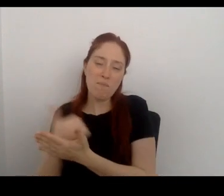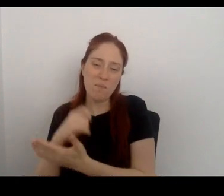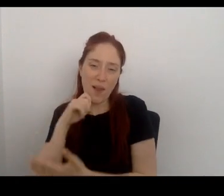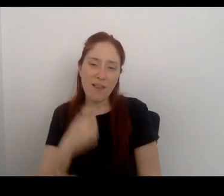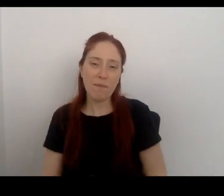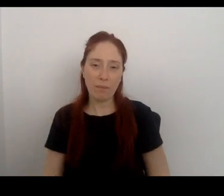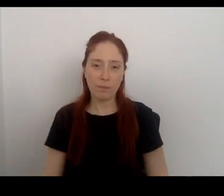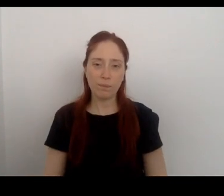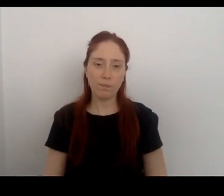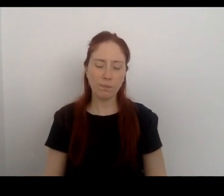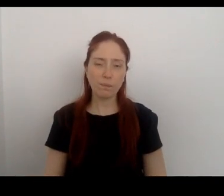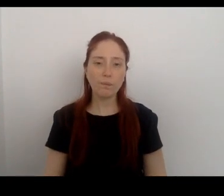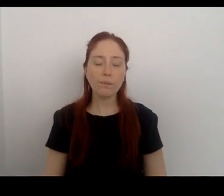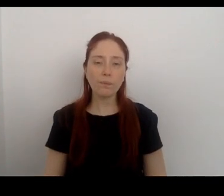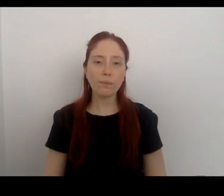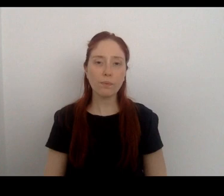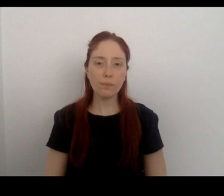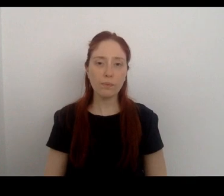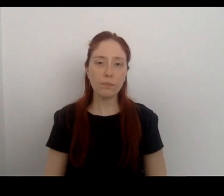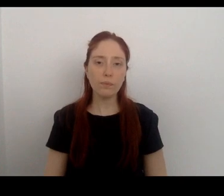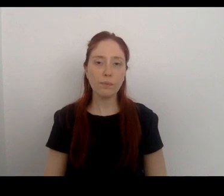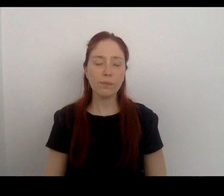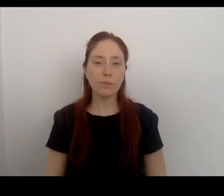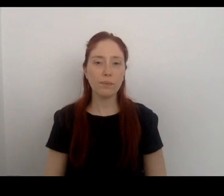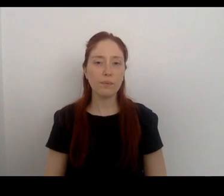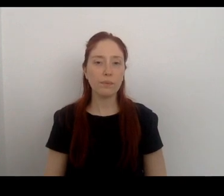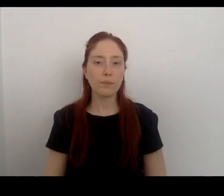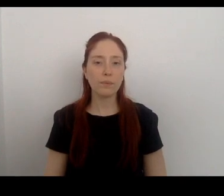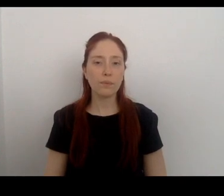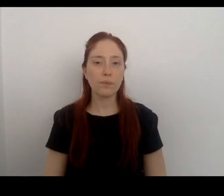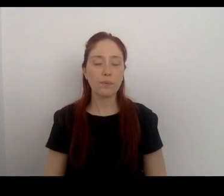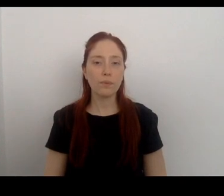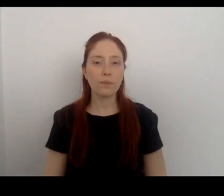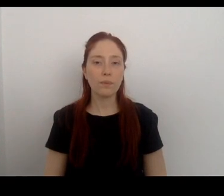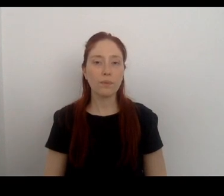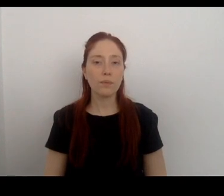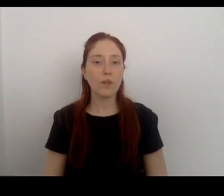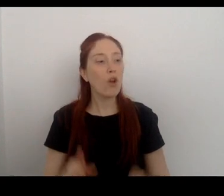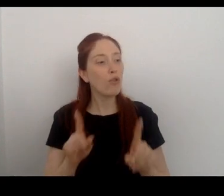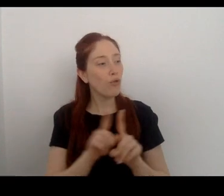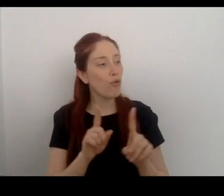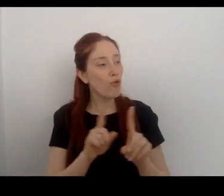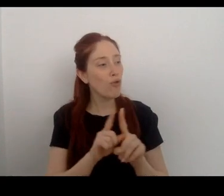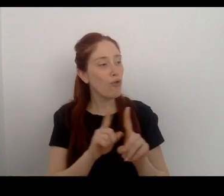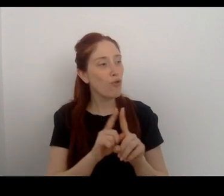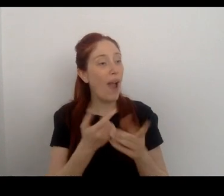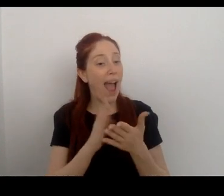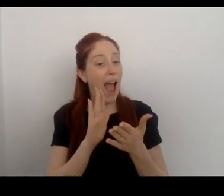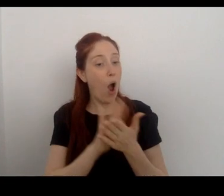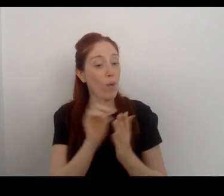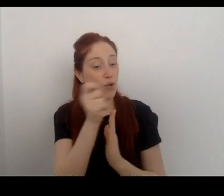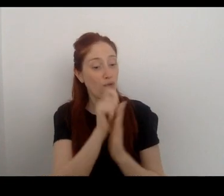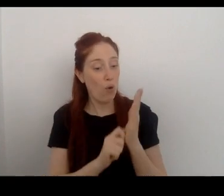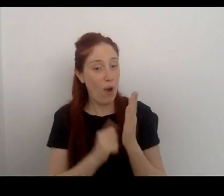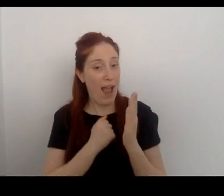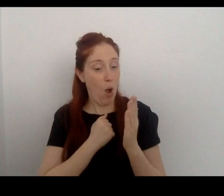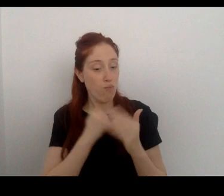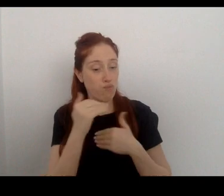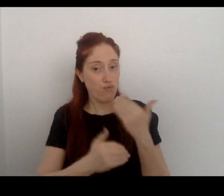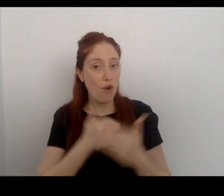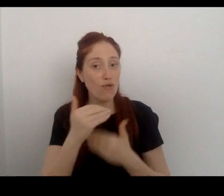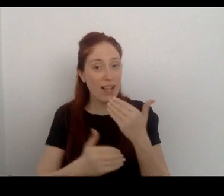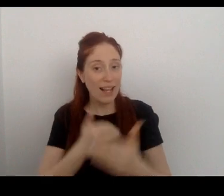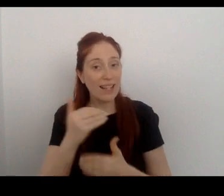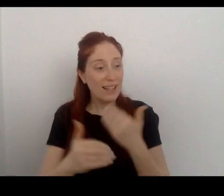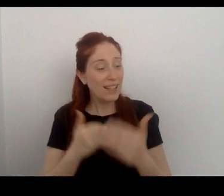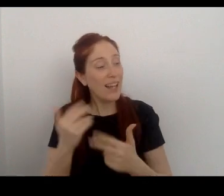process also records thinking and the way an idea can